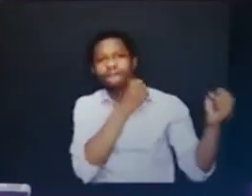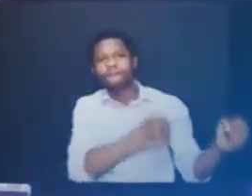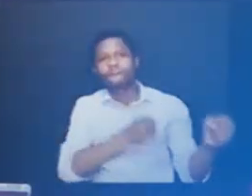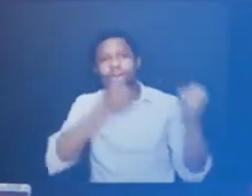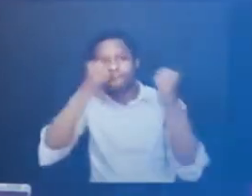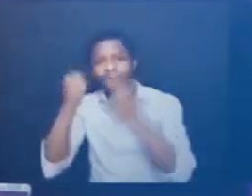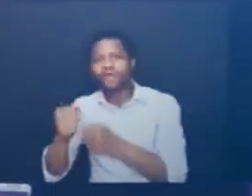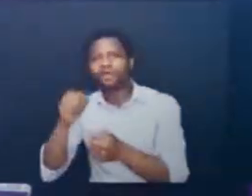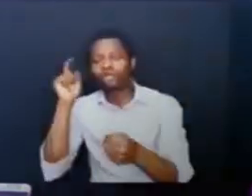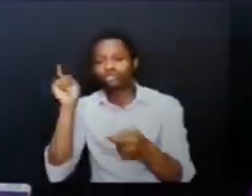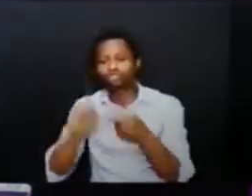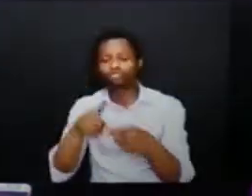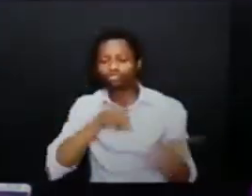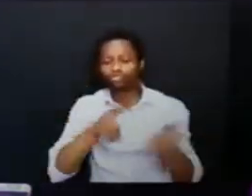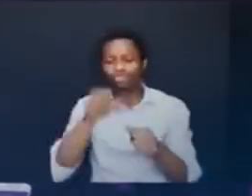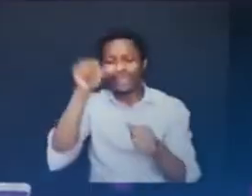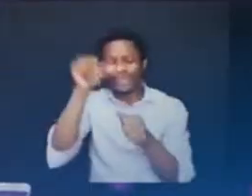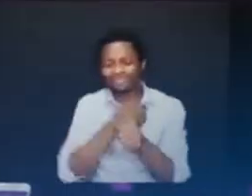had